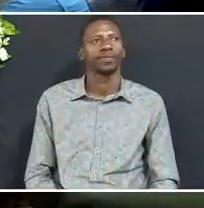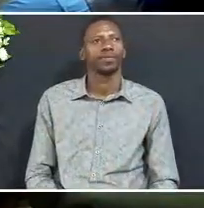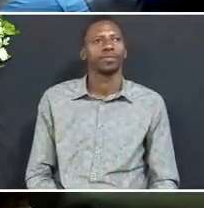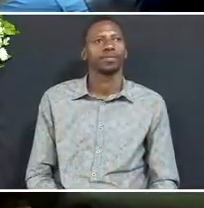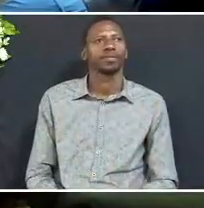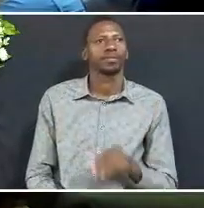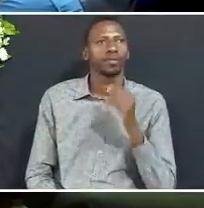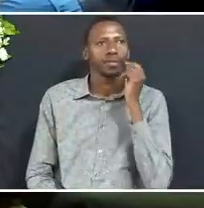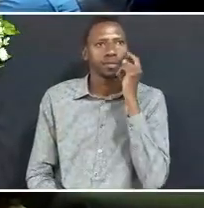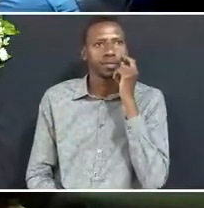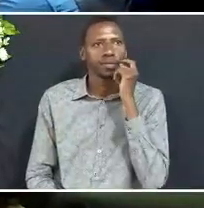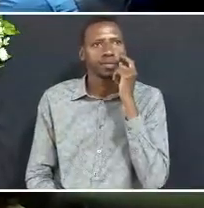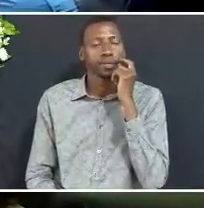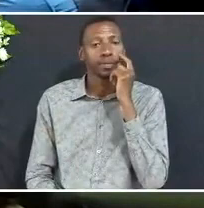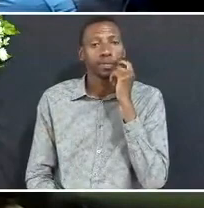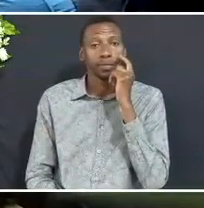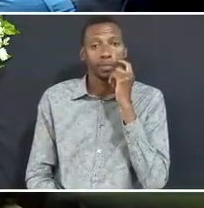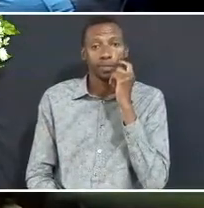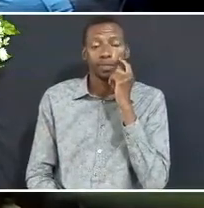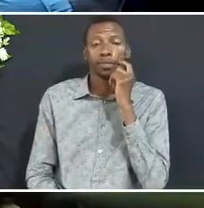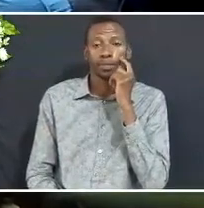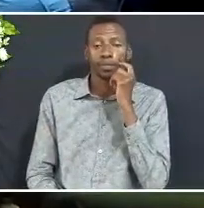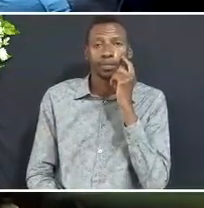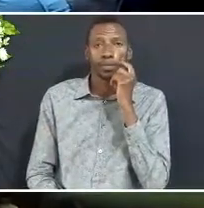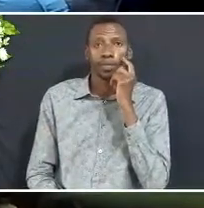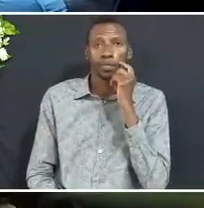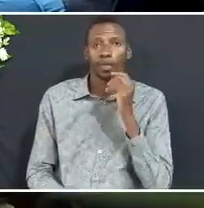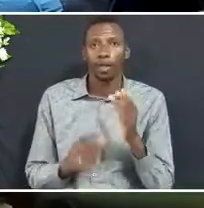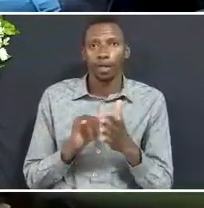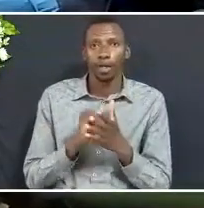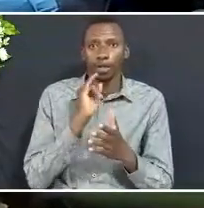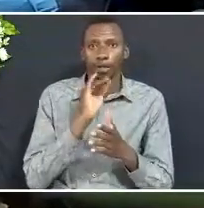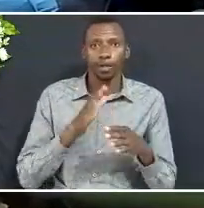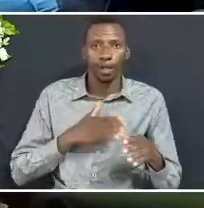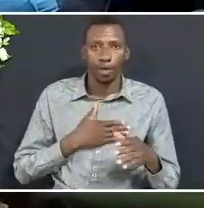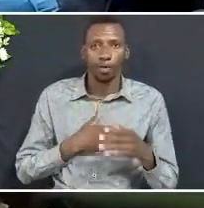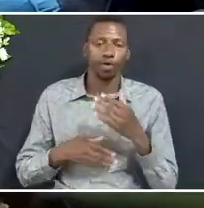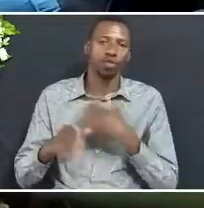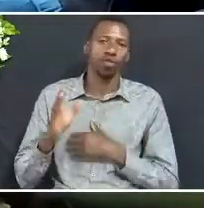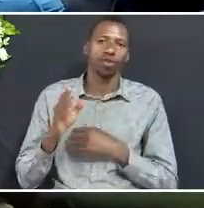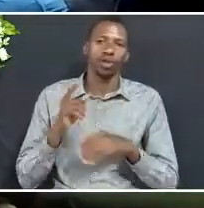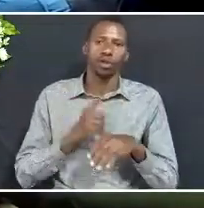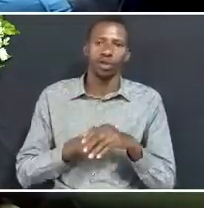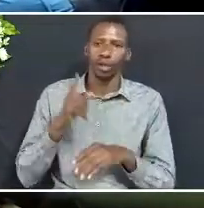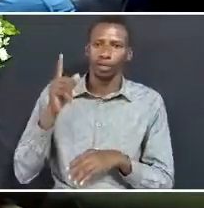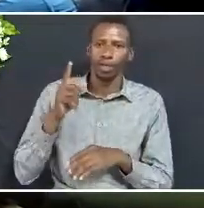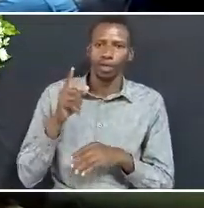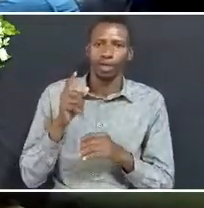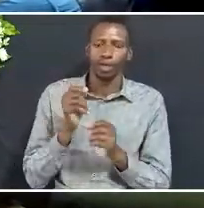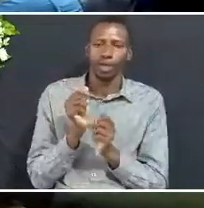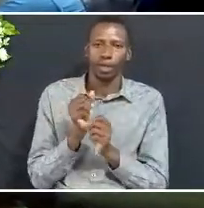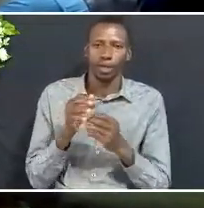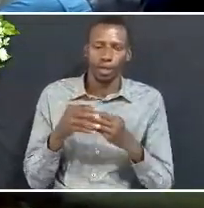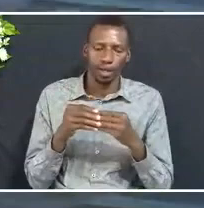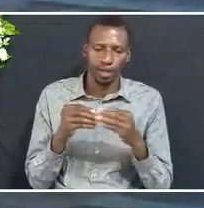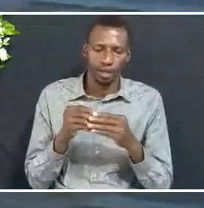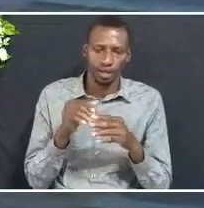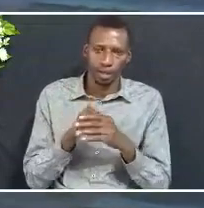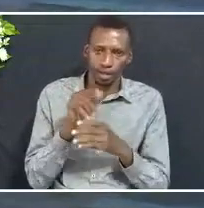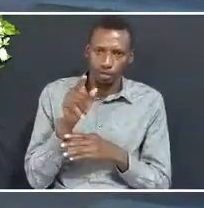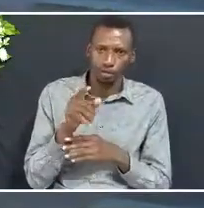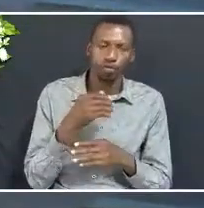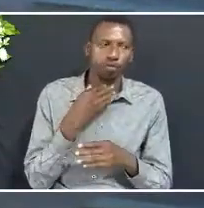kind our loving God is. When he creates in you a longing, a